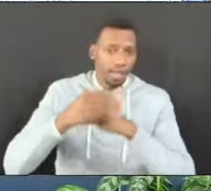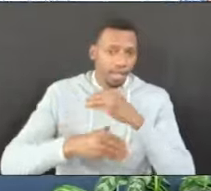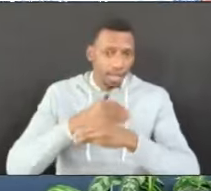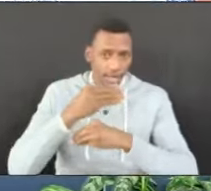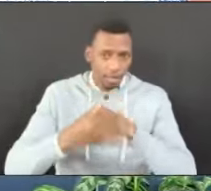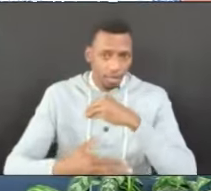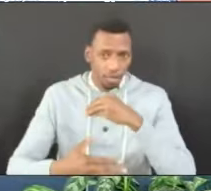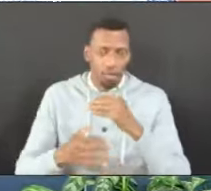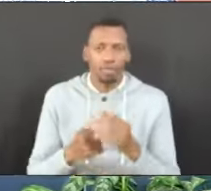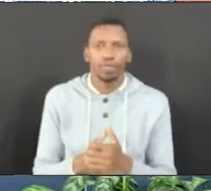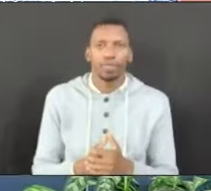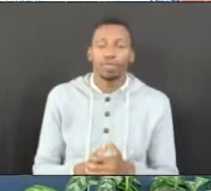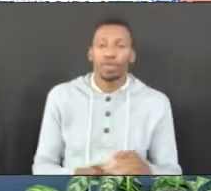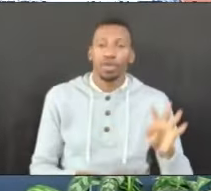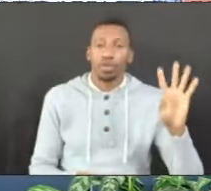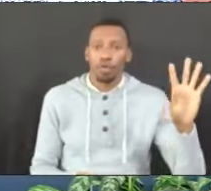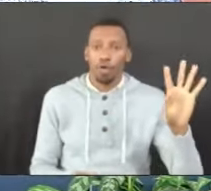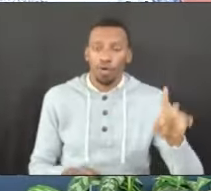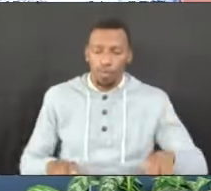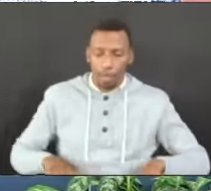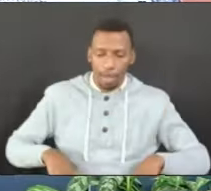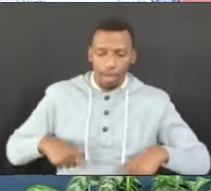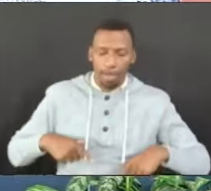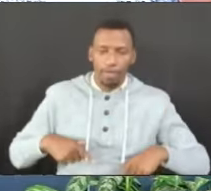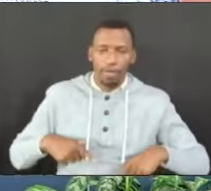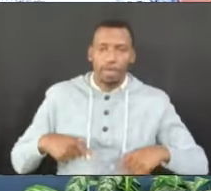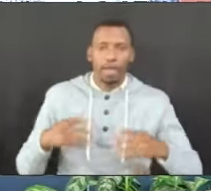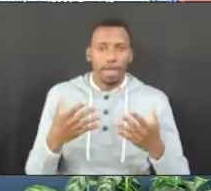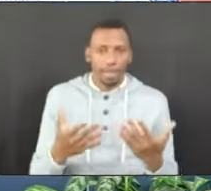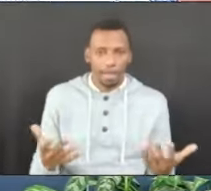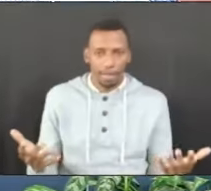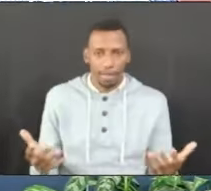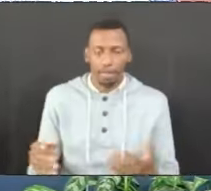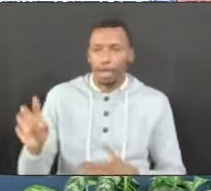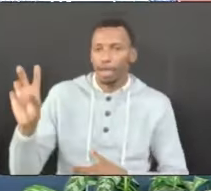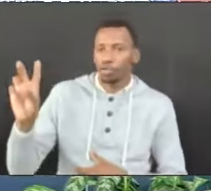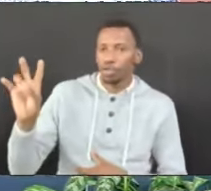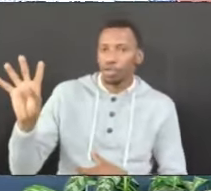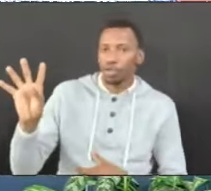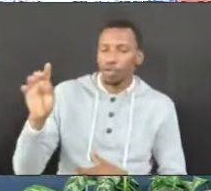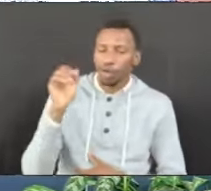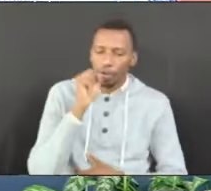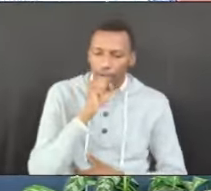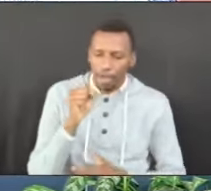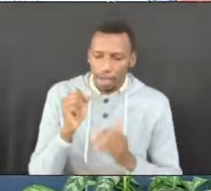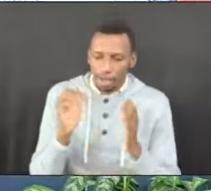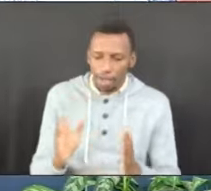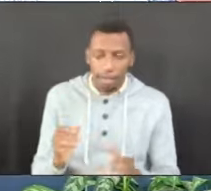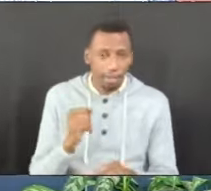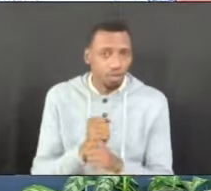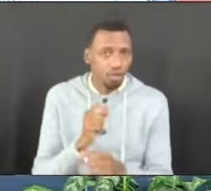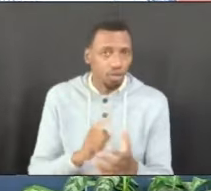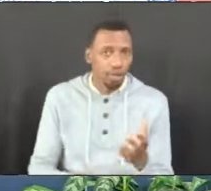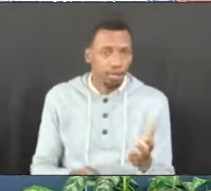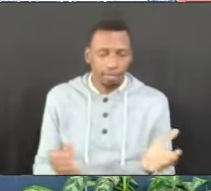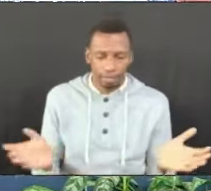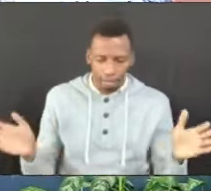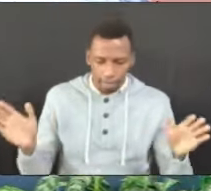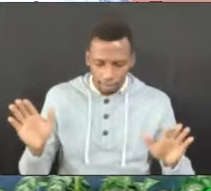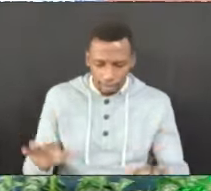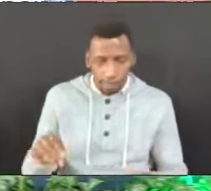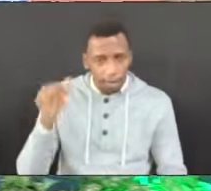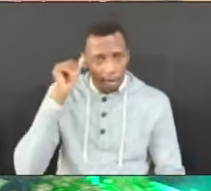the four living creatures and the 24 elders, what did they do? Remember my story about falling